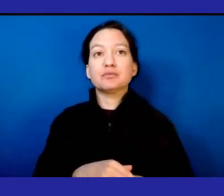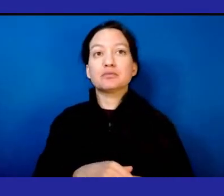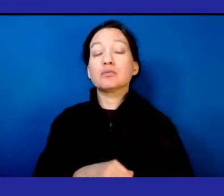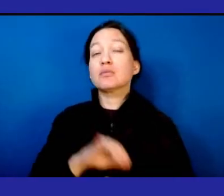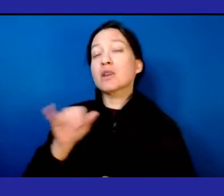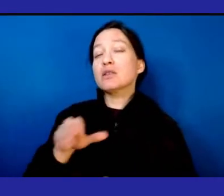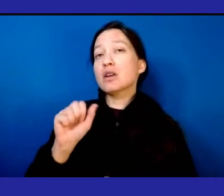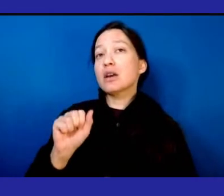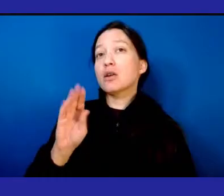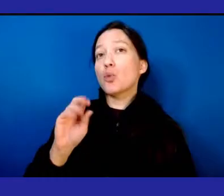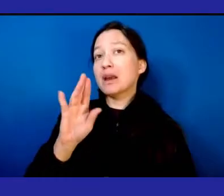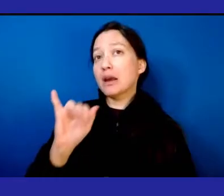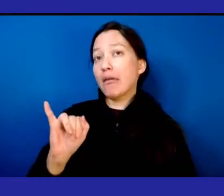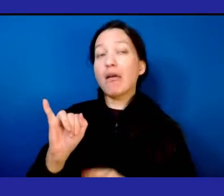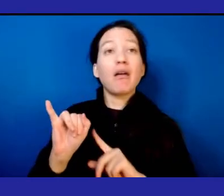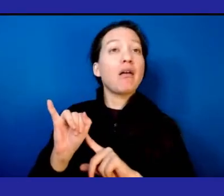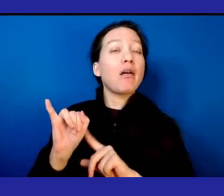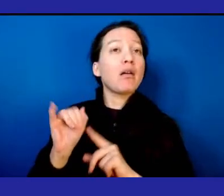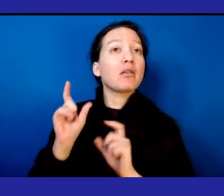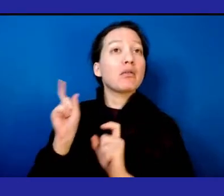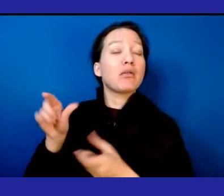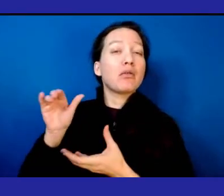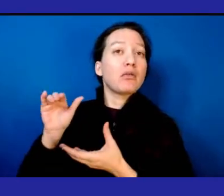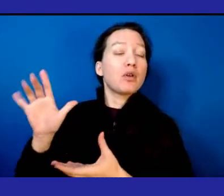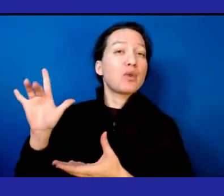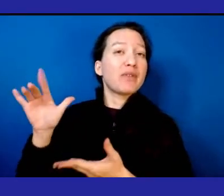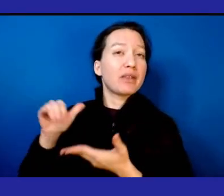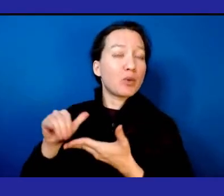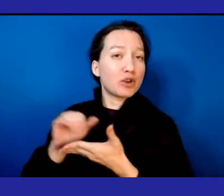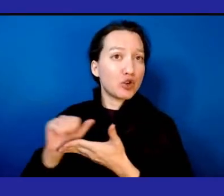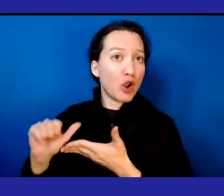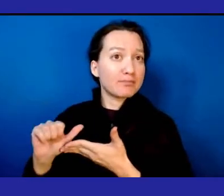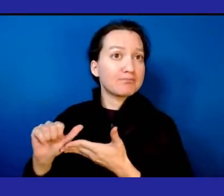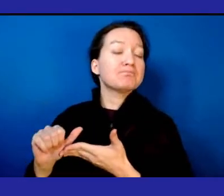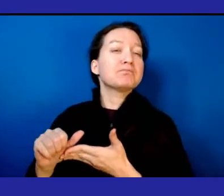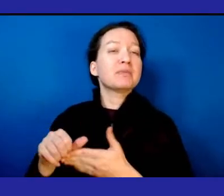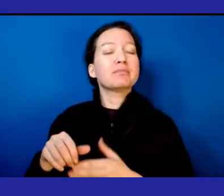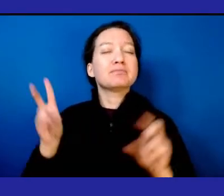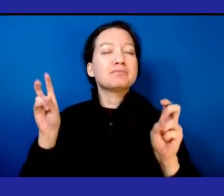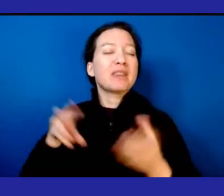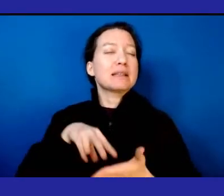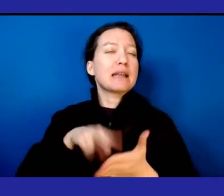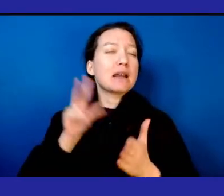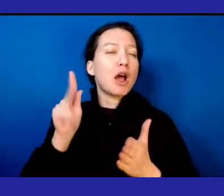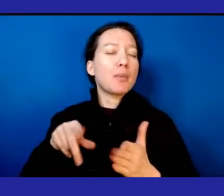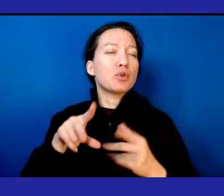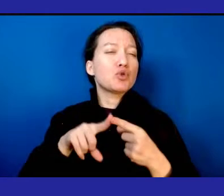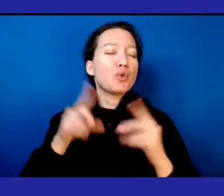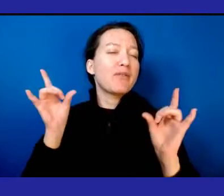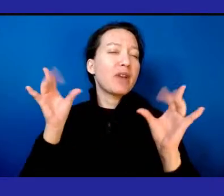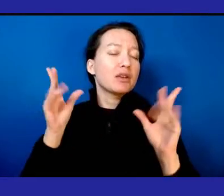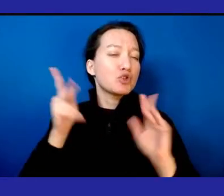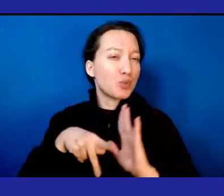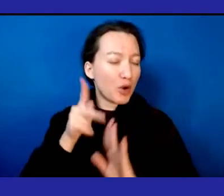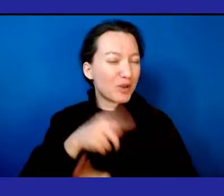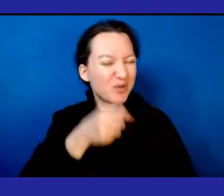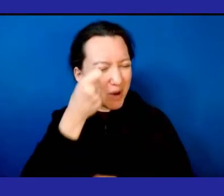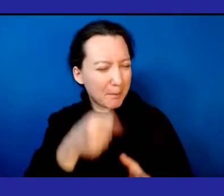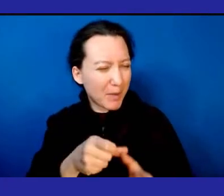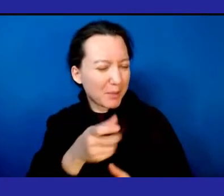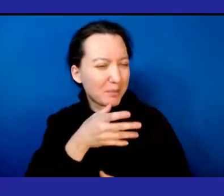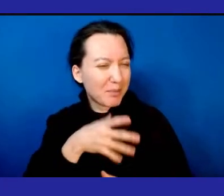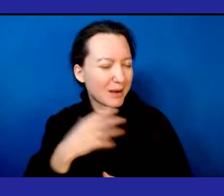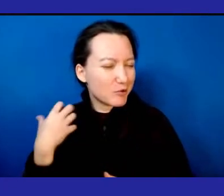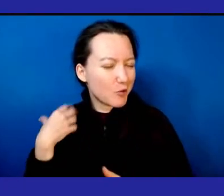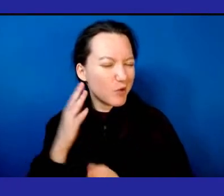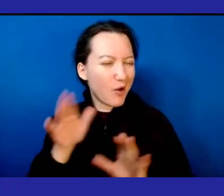Jacoby received $25,000 to Stand Up to Violence program. Remember, Madam Chair, when we were all